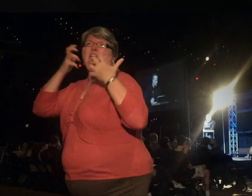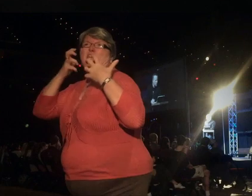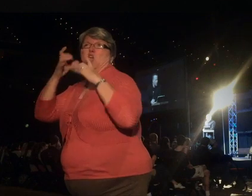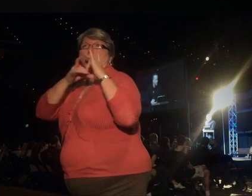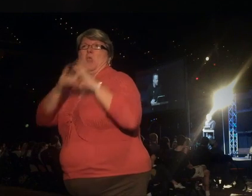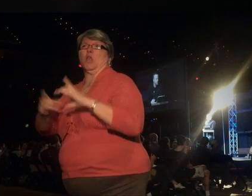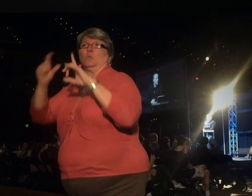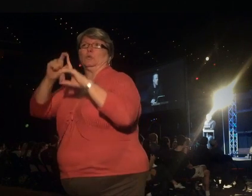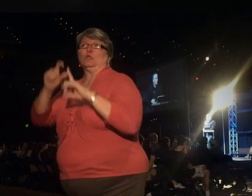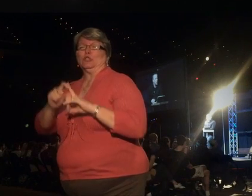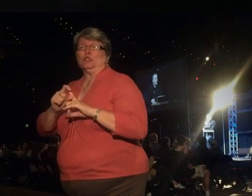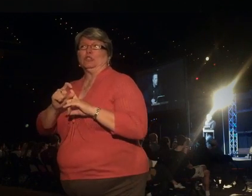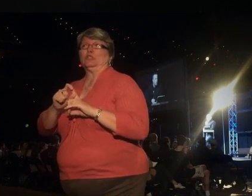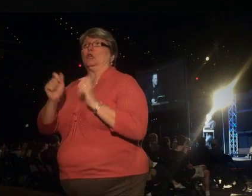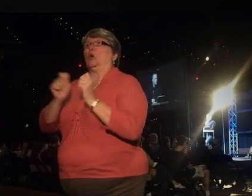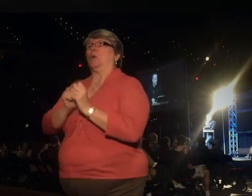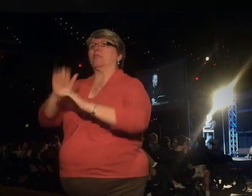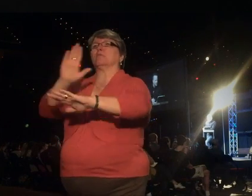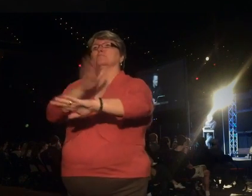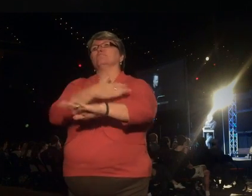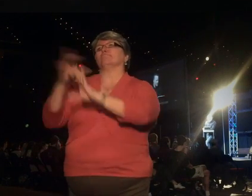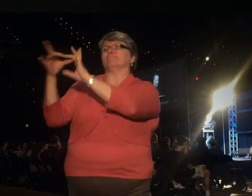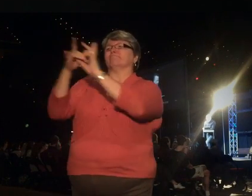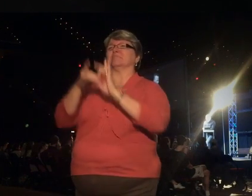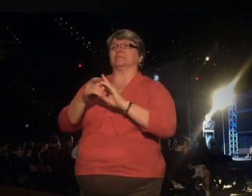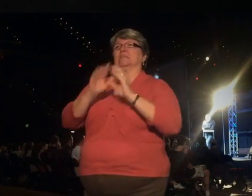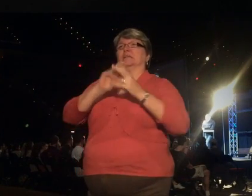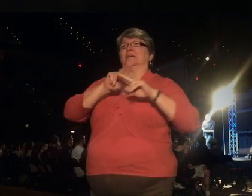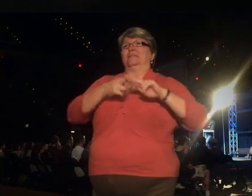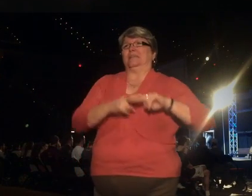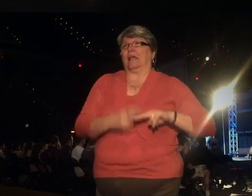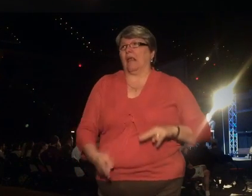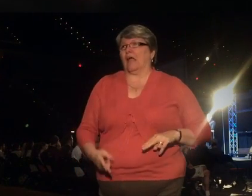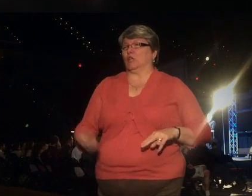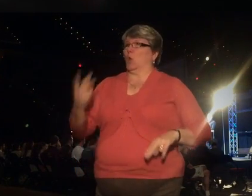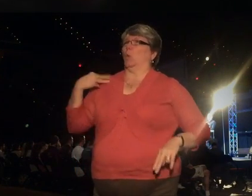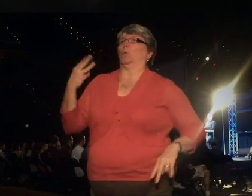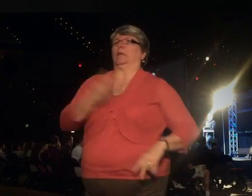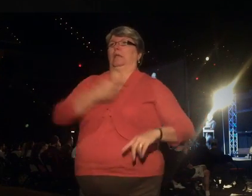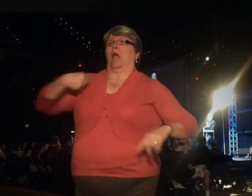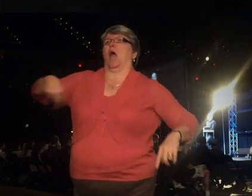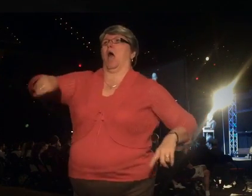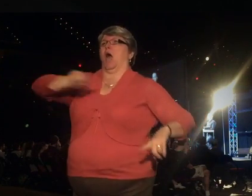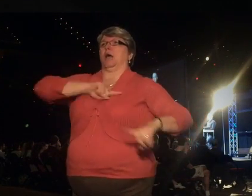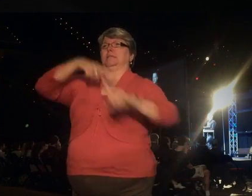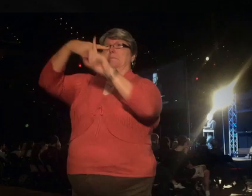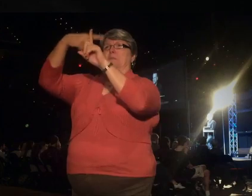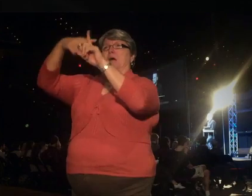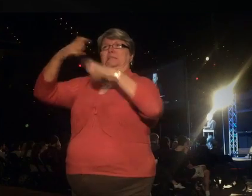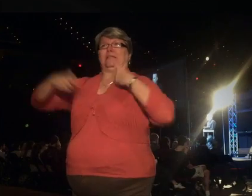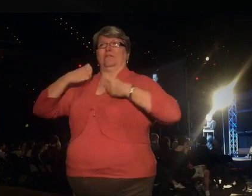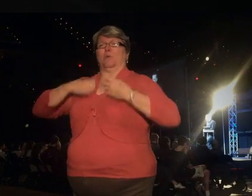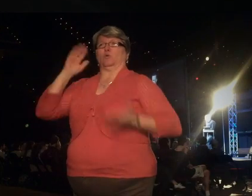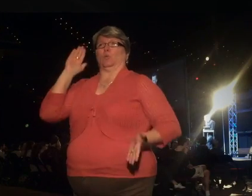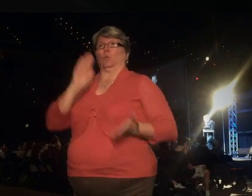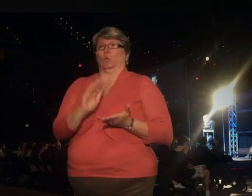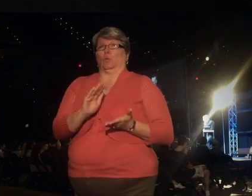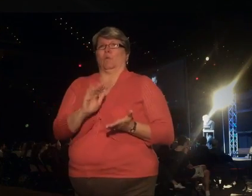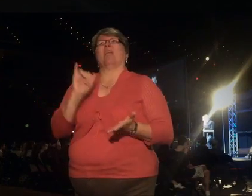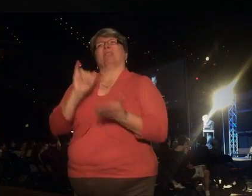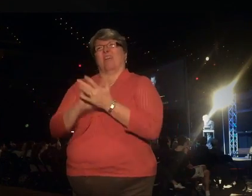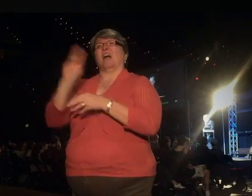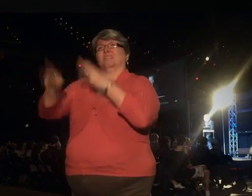with anger-related words, with a corresponding decline in we, in us, and positive